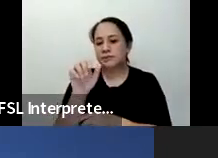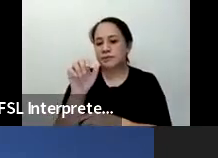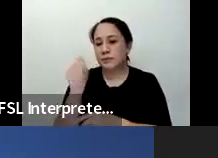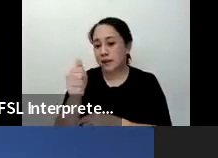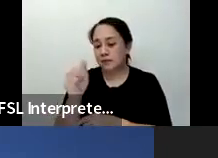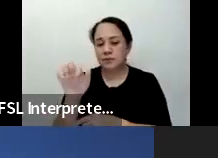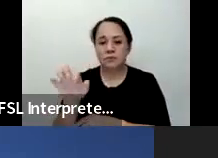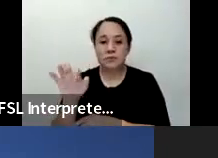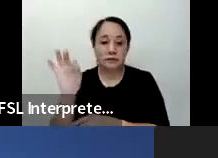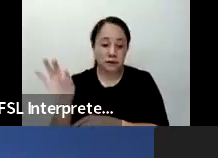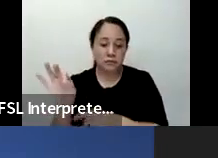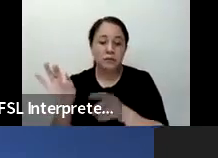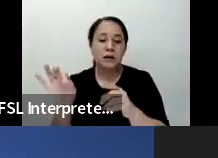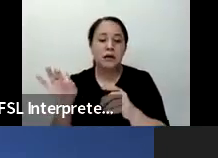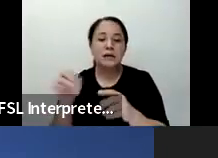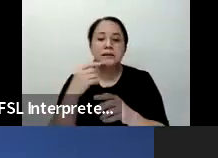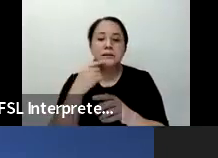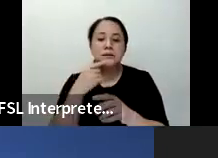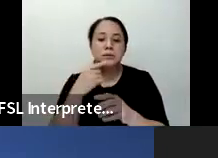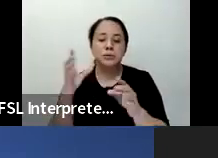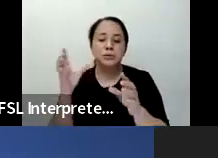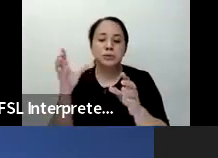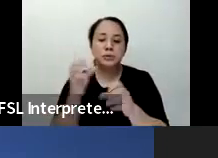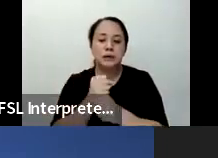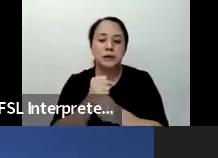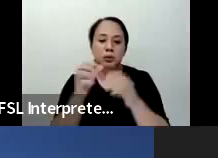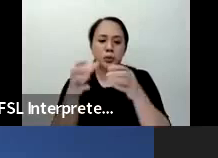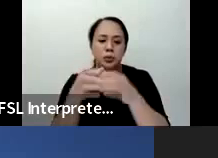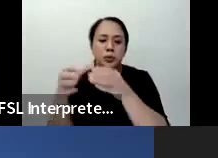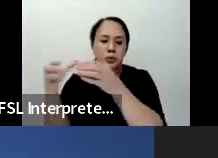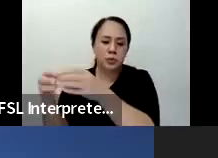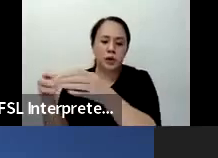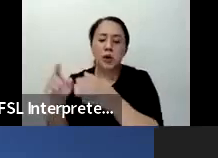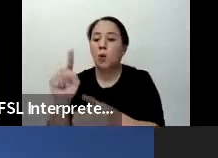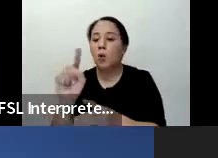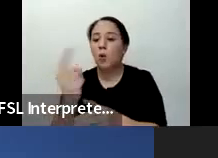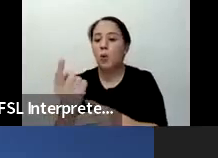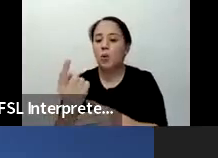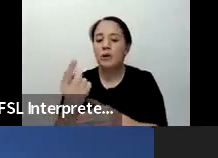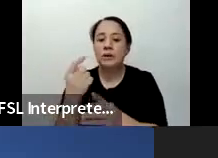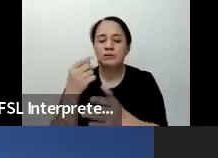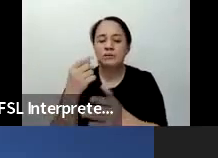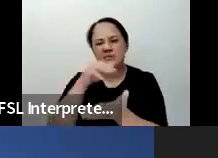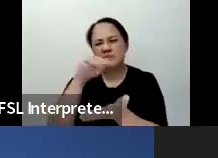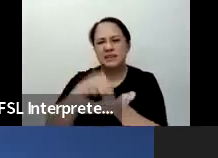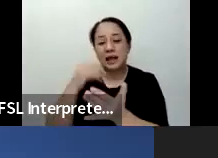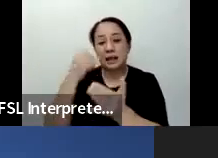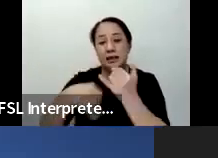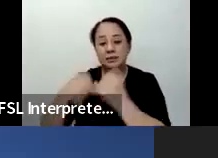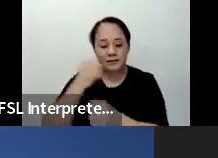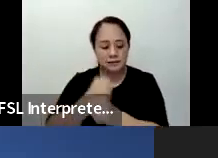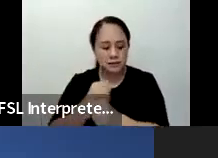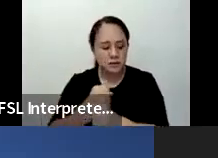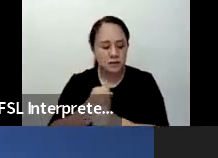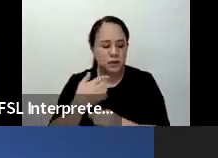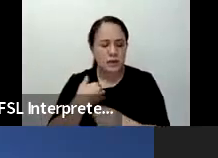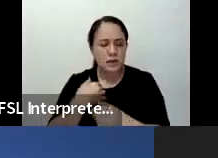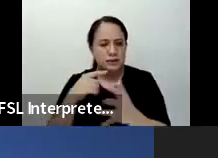included as categories only mid last year. So we only